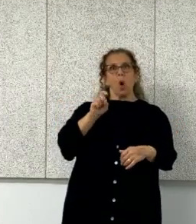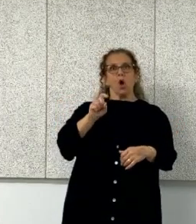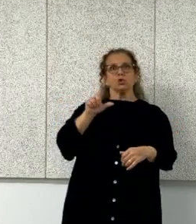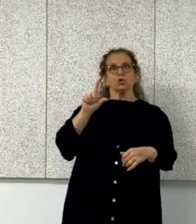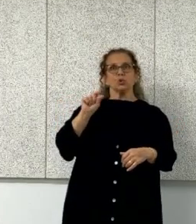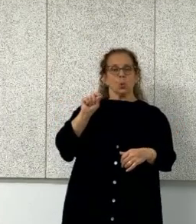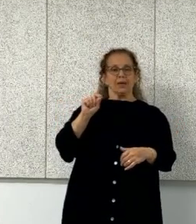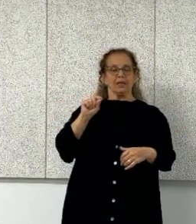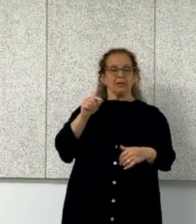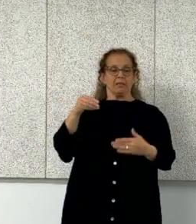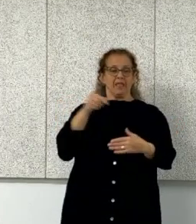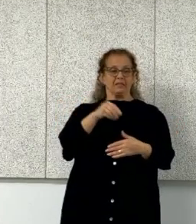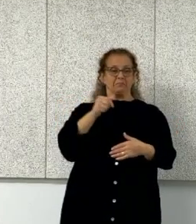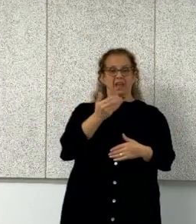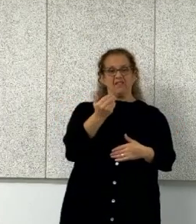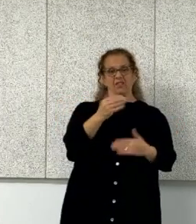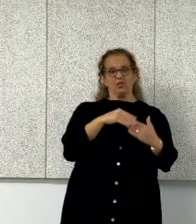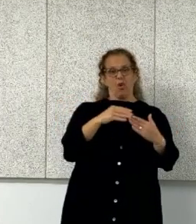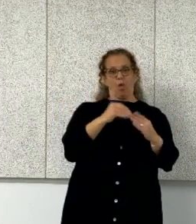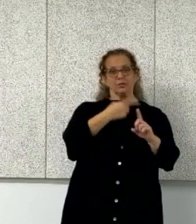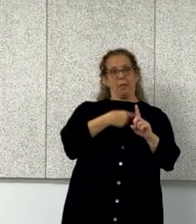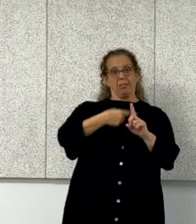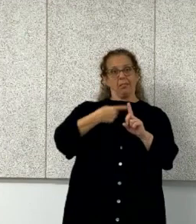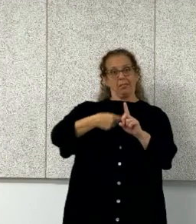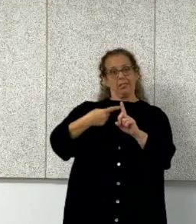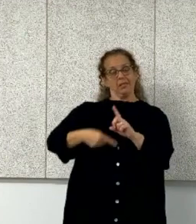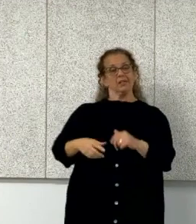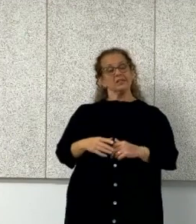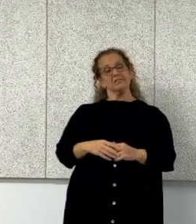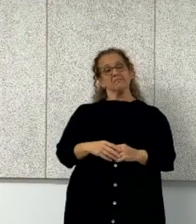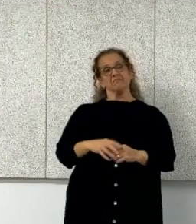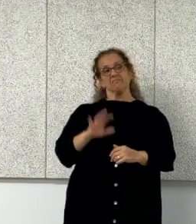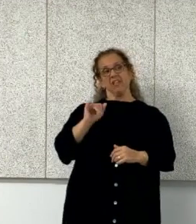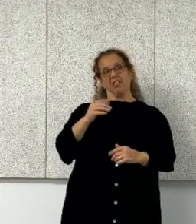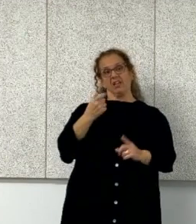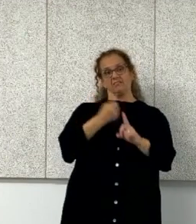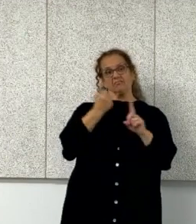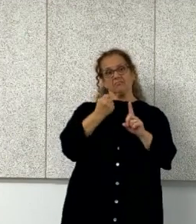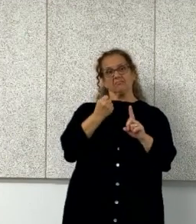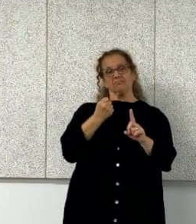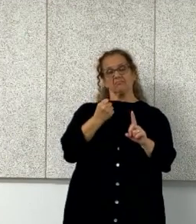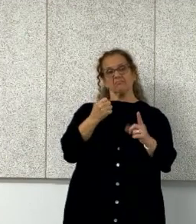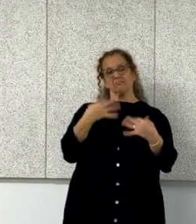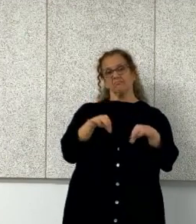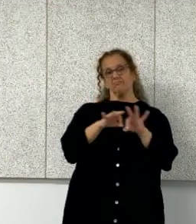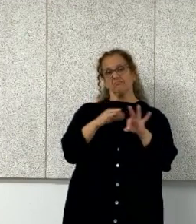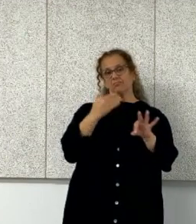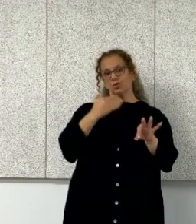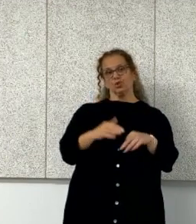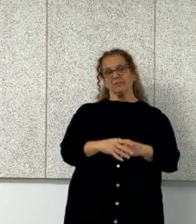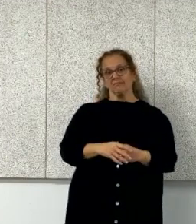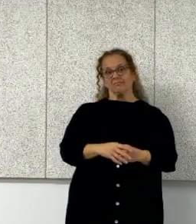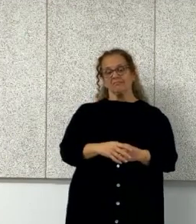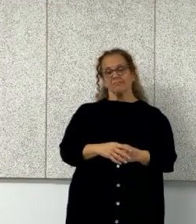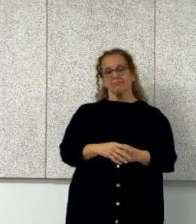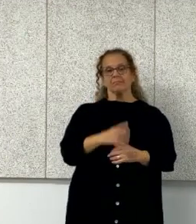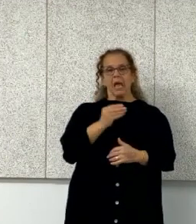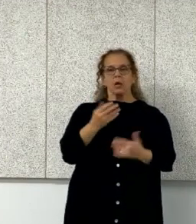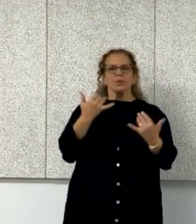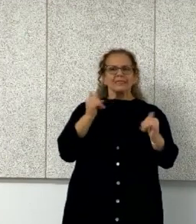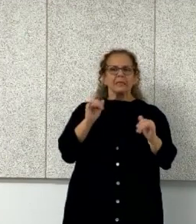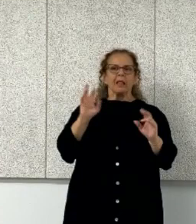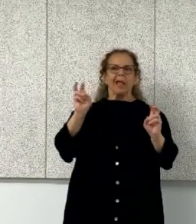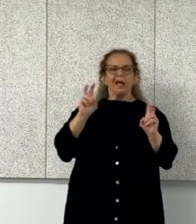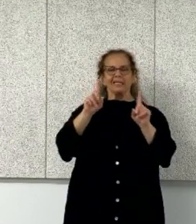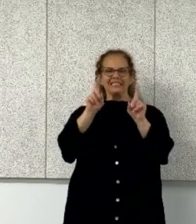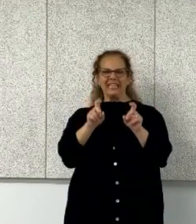paying $15 a month for a small institution like Ars Nova. That makes a pretty big difference. And you know, we're still kind of in our test kitchen phase